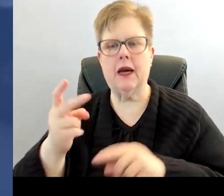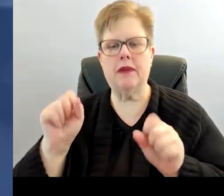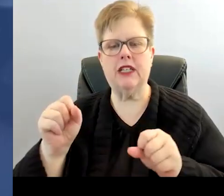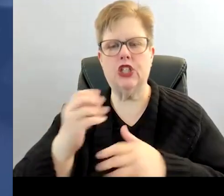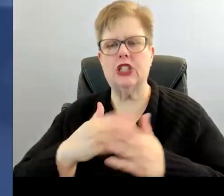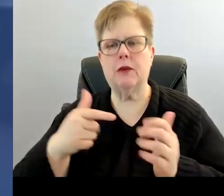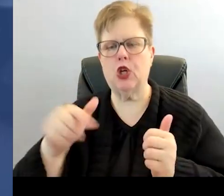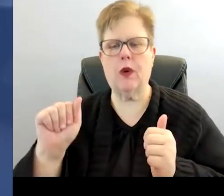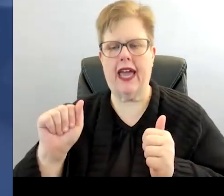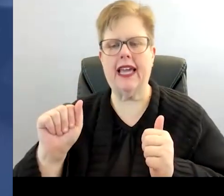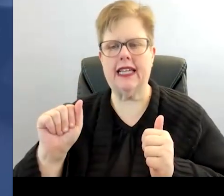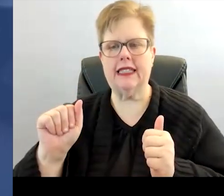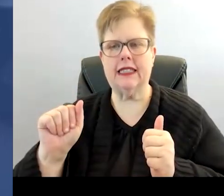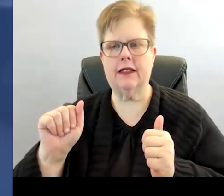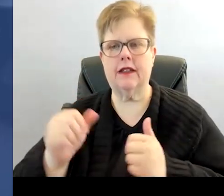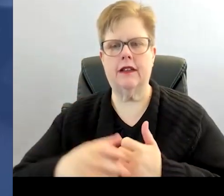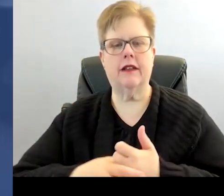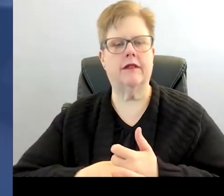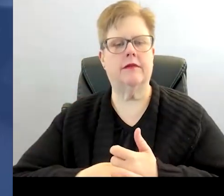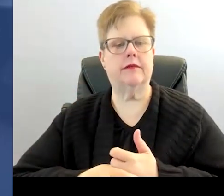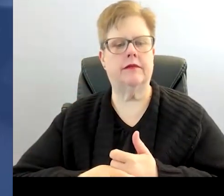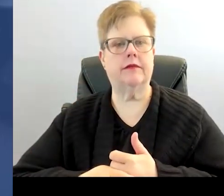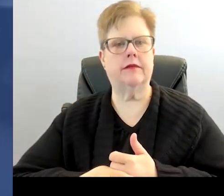some QAs.